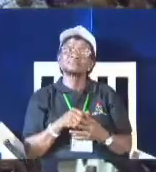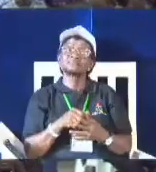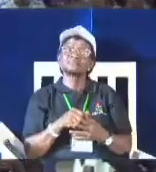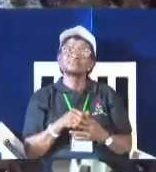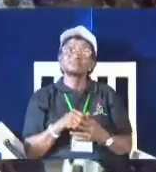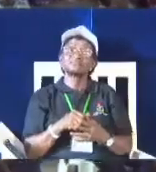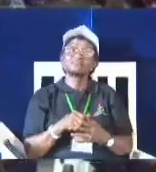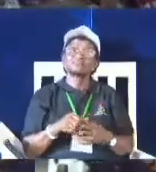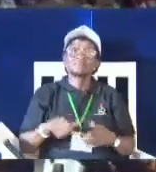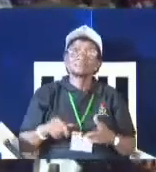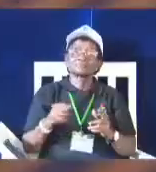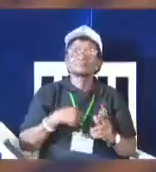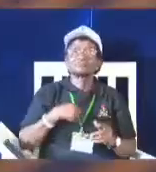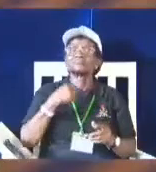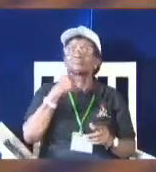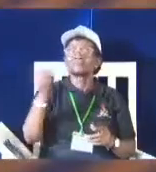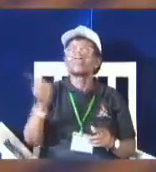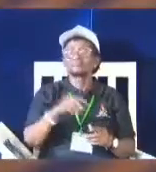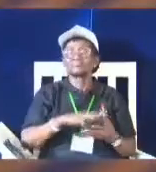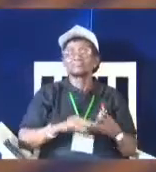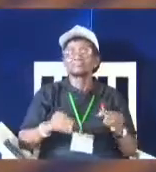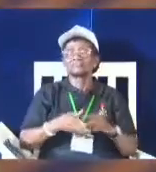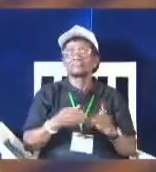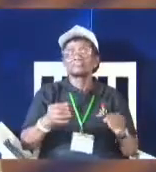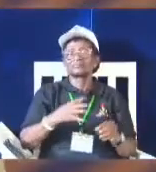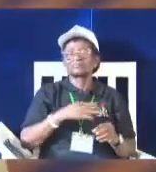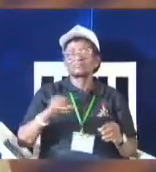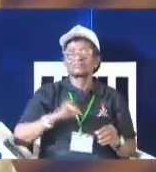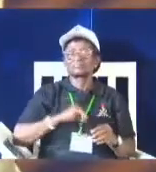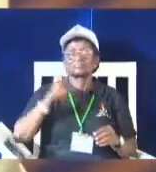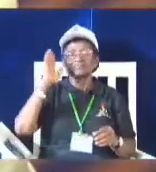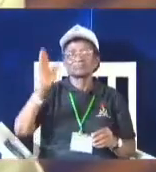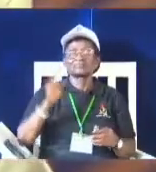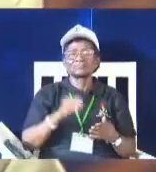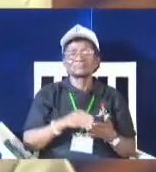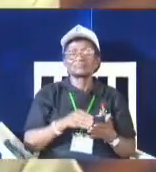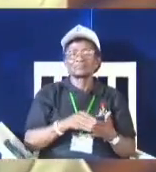I'm going to tell you a story, and I will mention names,